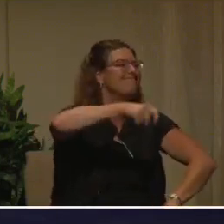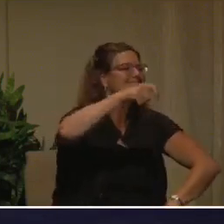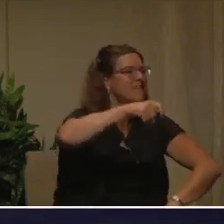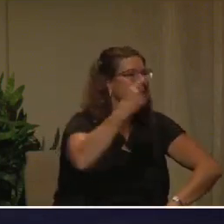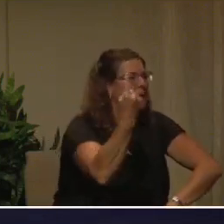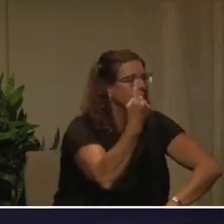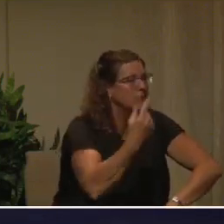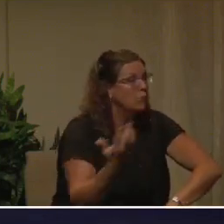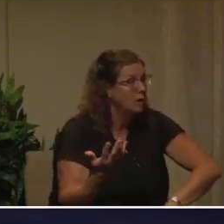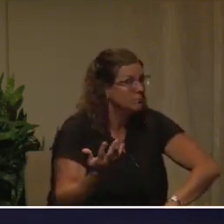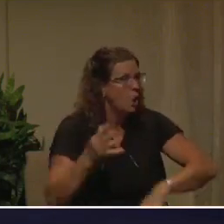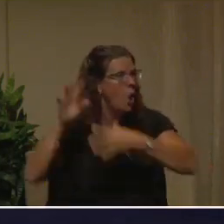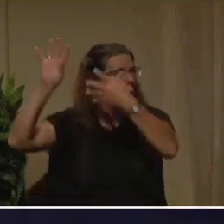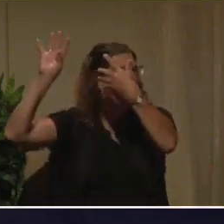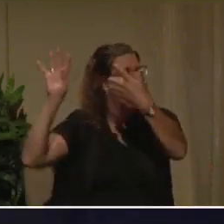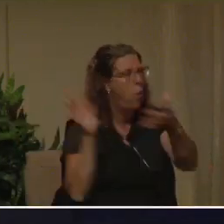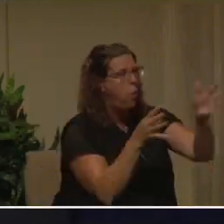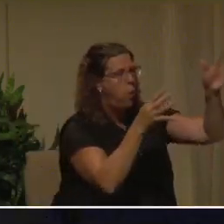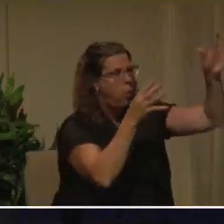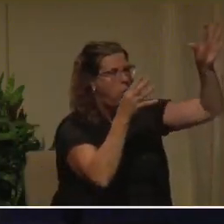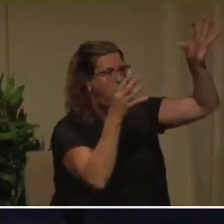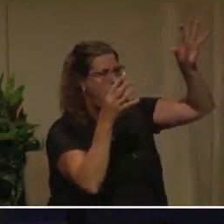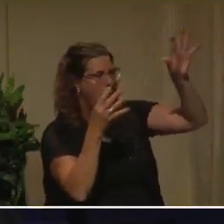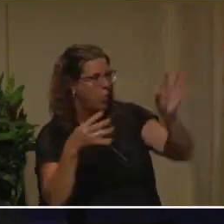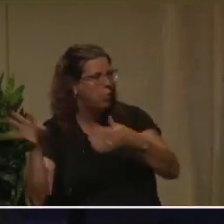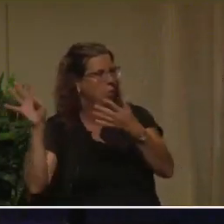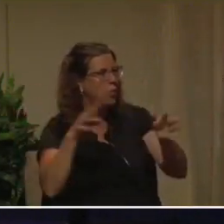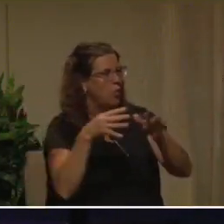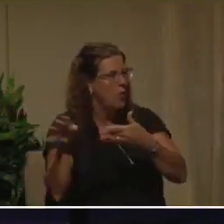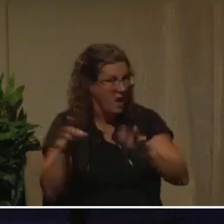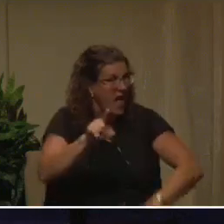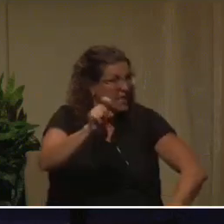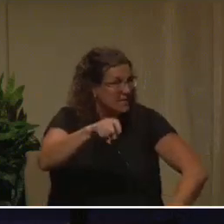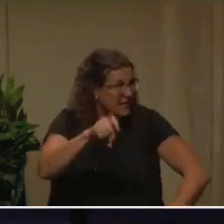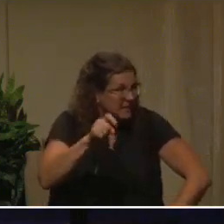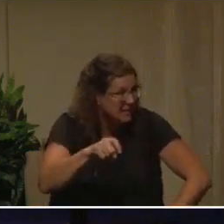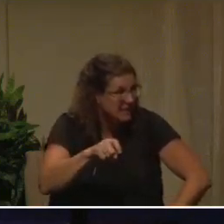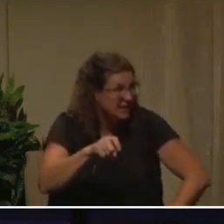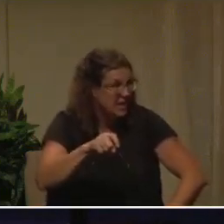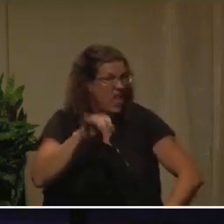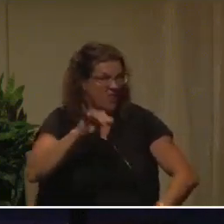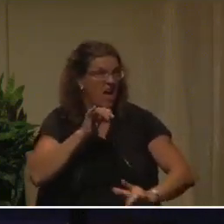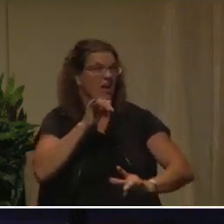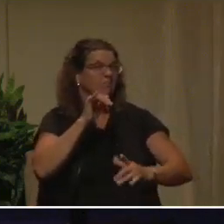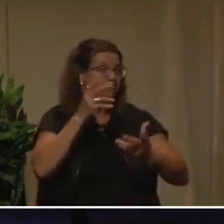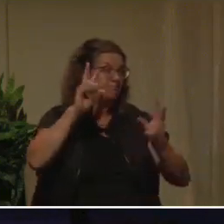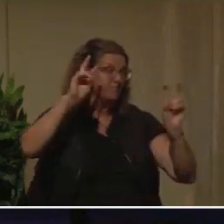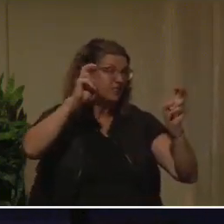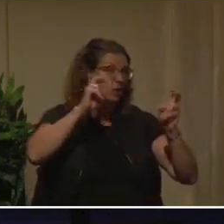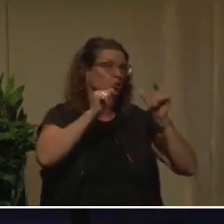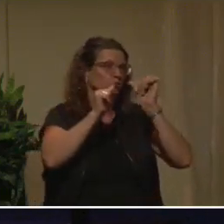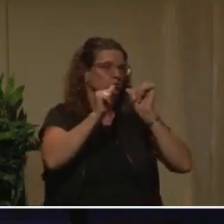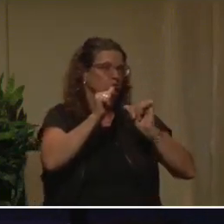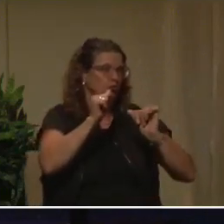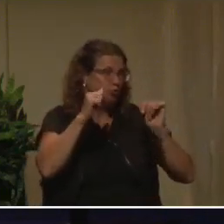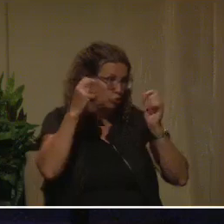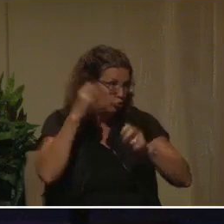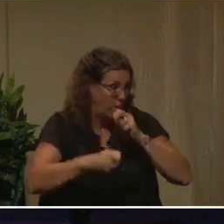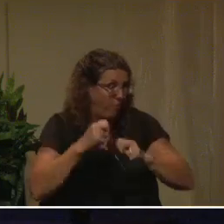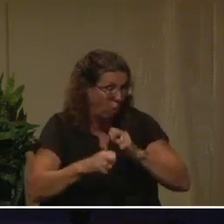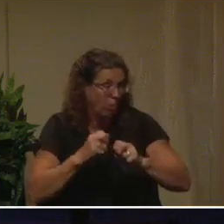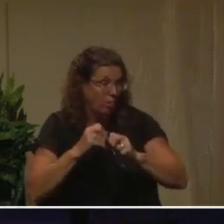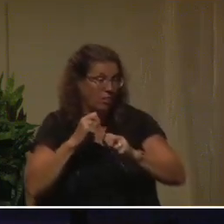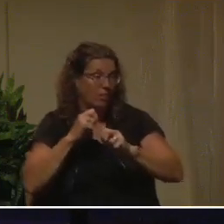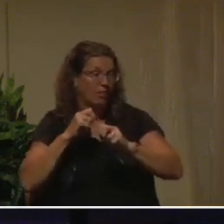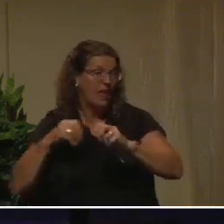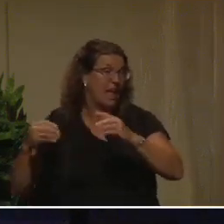They must have the adversity of wind blowing against them, because that is how their wood gets strong, and that is